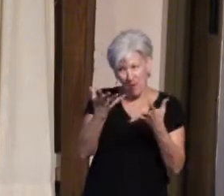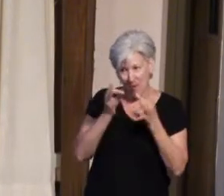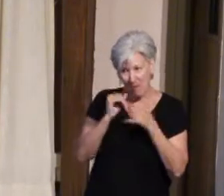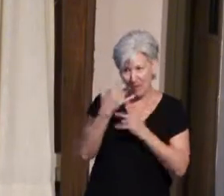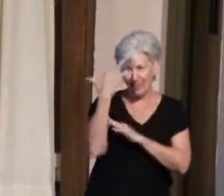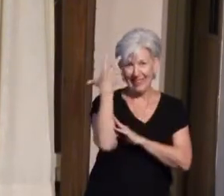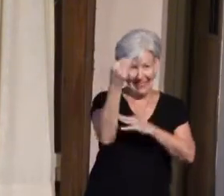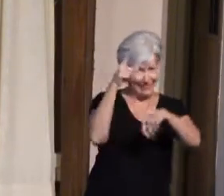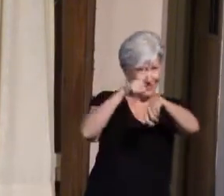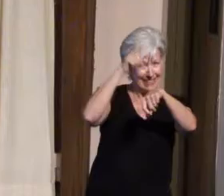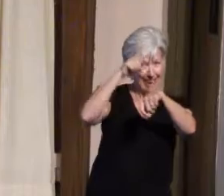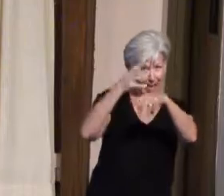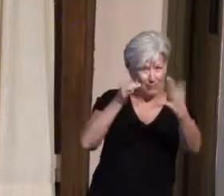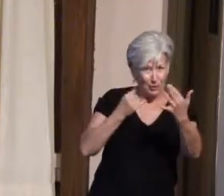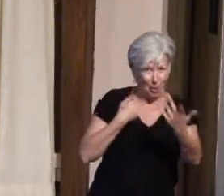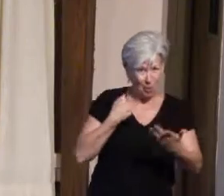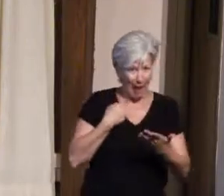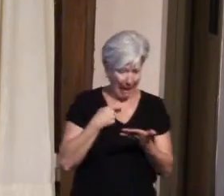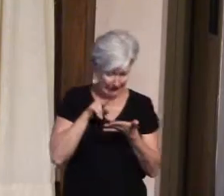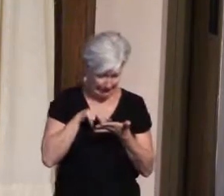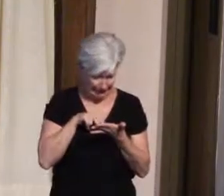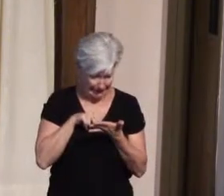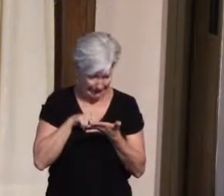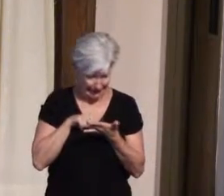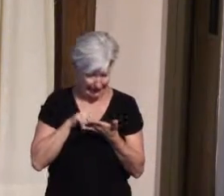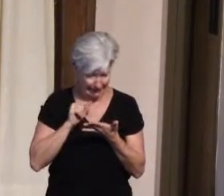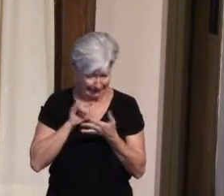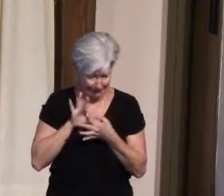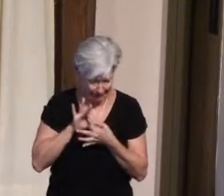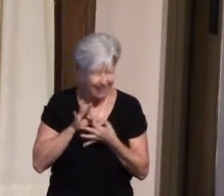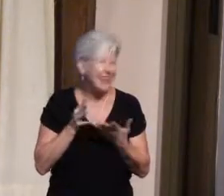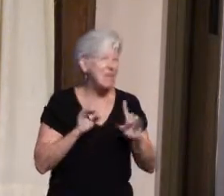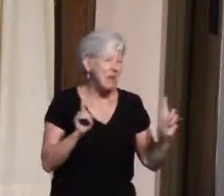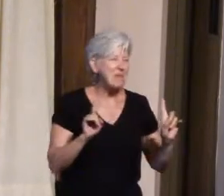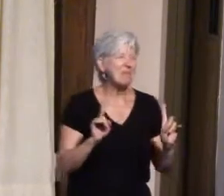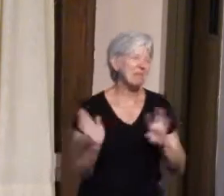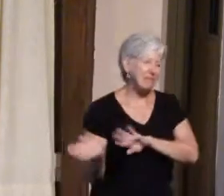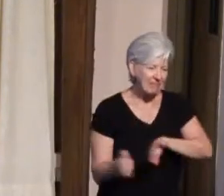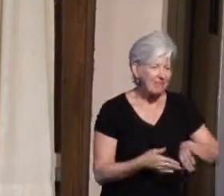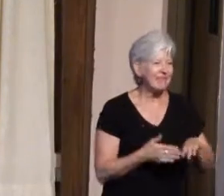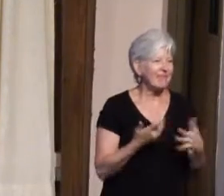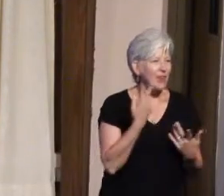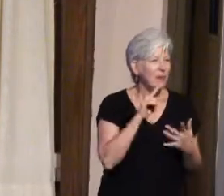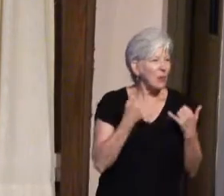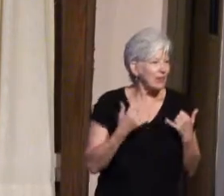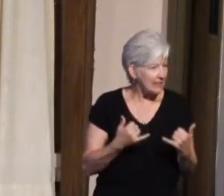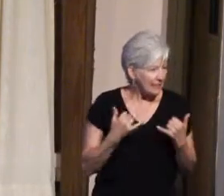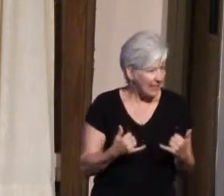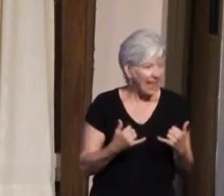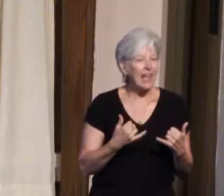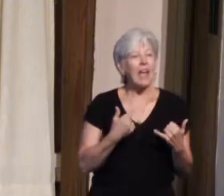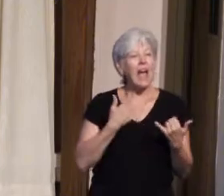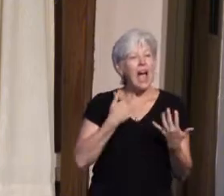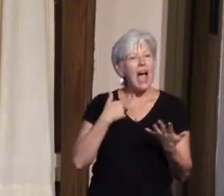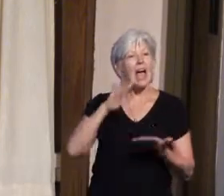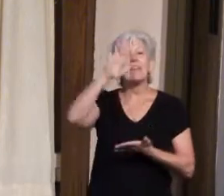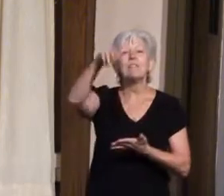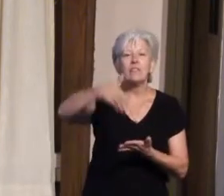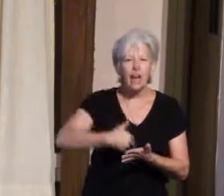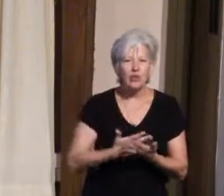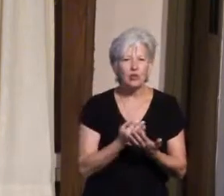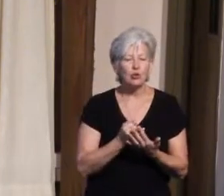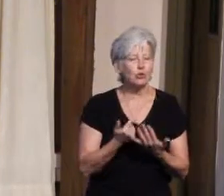So, for today, I invite you to join me in transforming 2020 hindsight to 2020